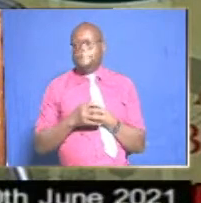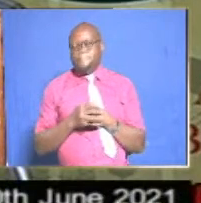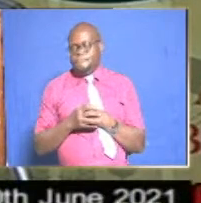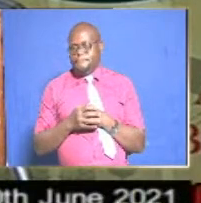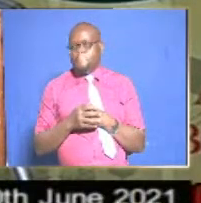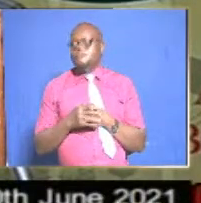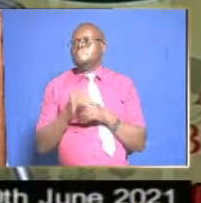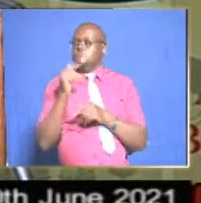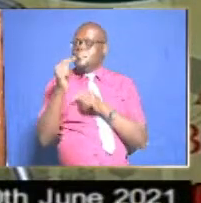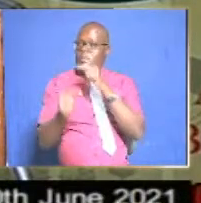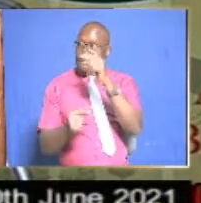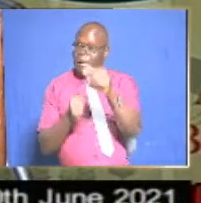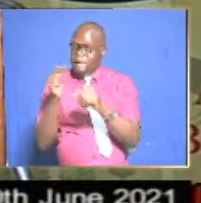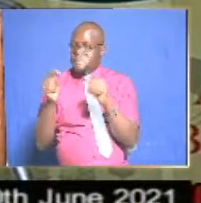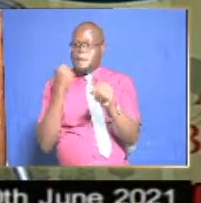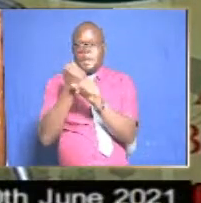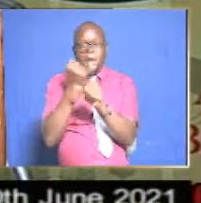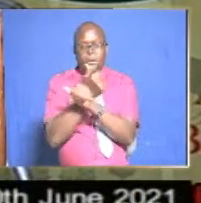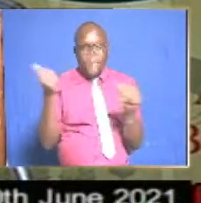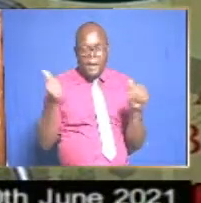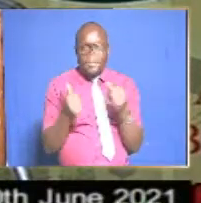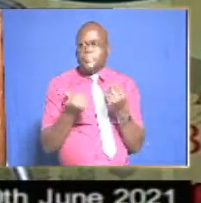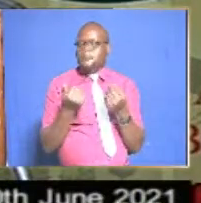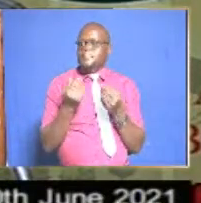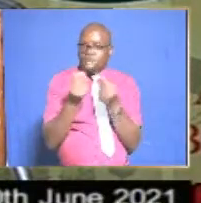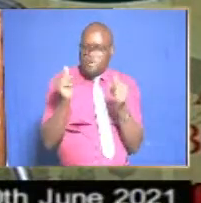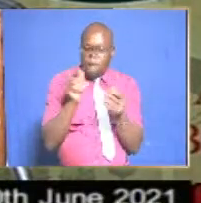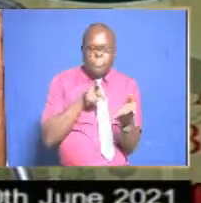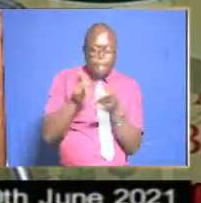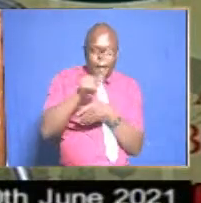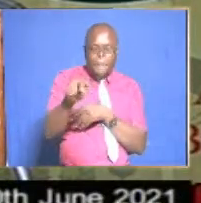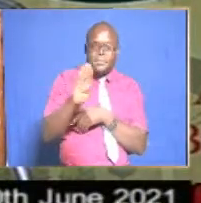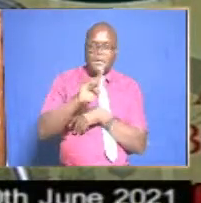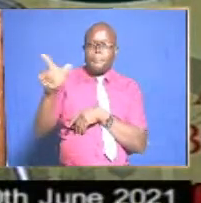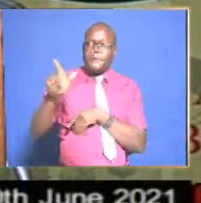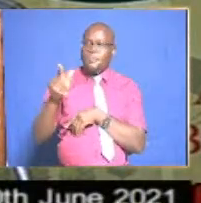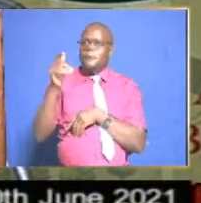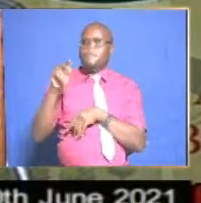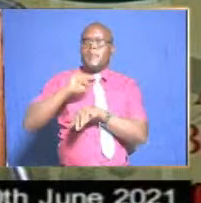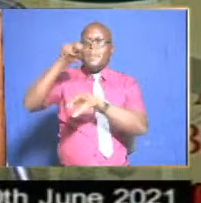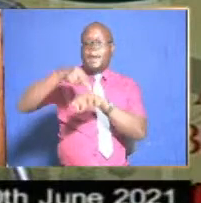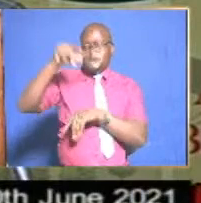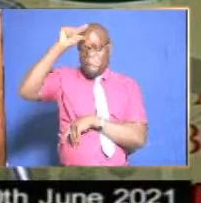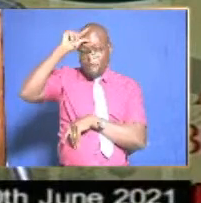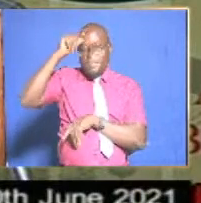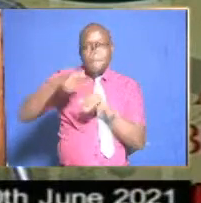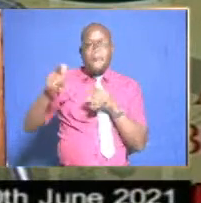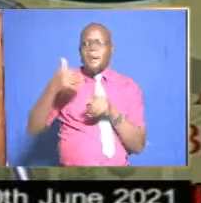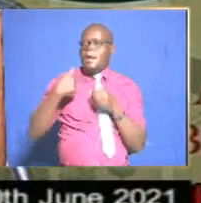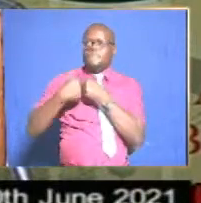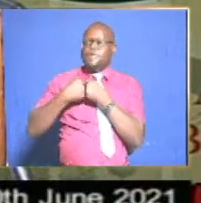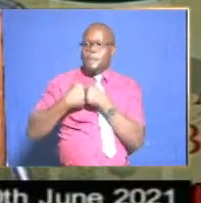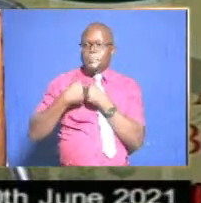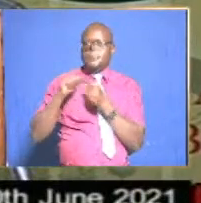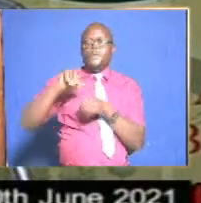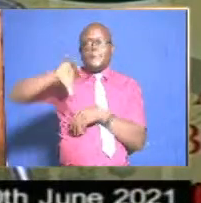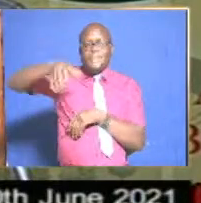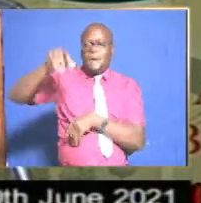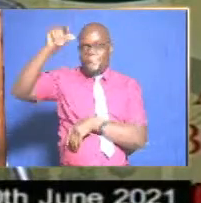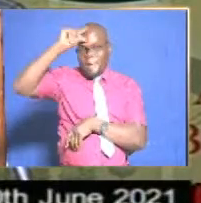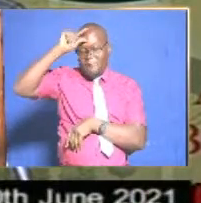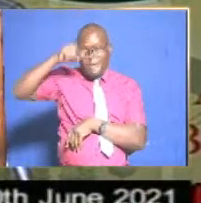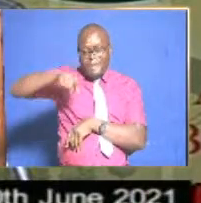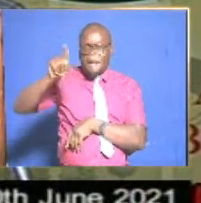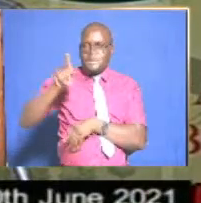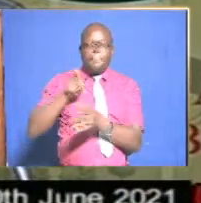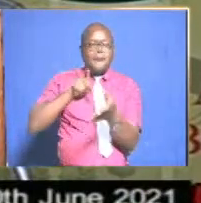Though progress was made in settlement of these bills by the national government, we still have challenges with the county government that still